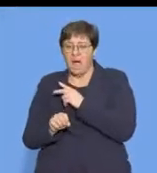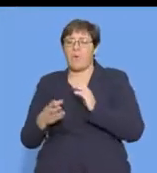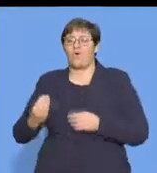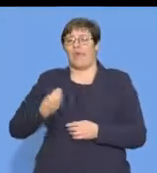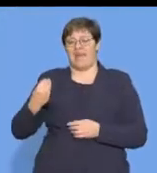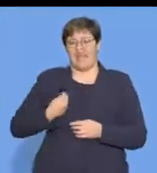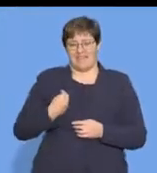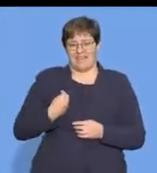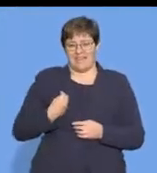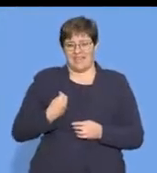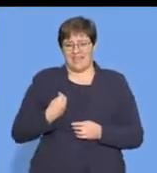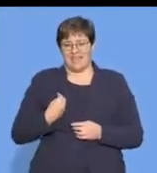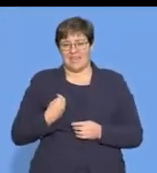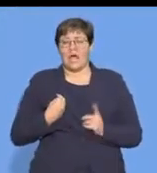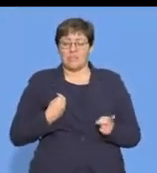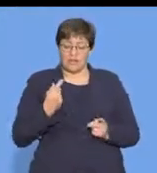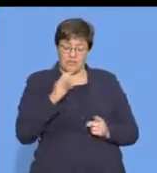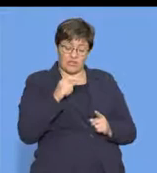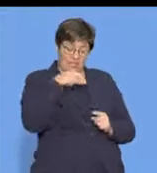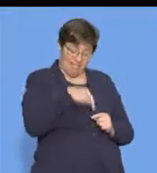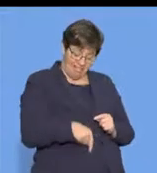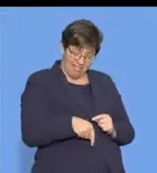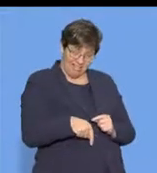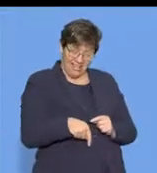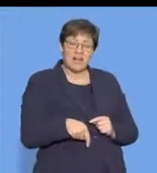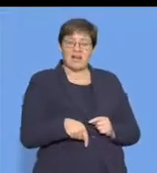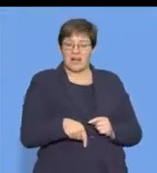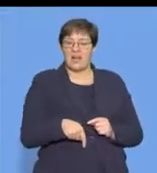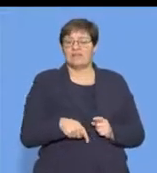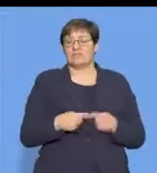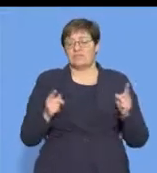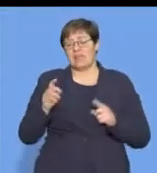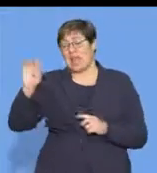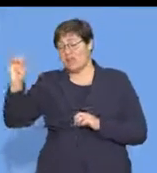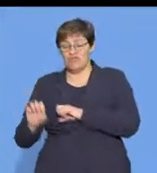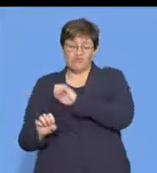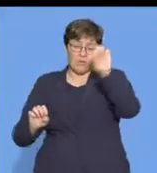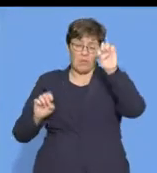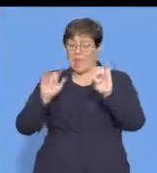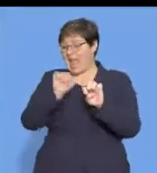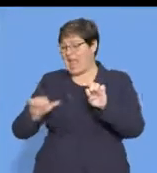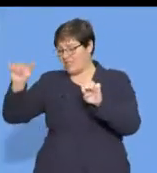younger than the fossils of Homo erectus that were found in Europe.